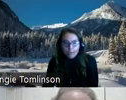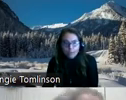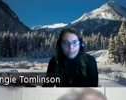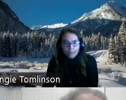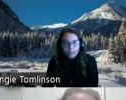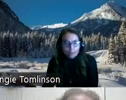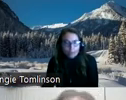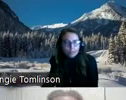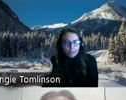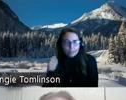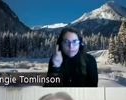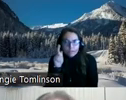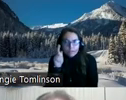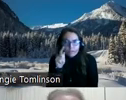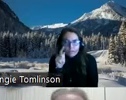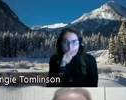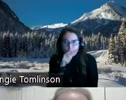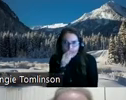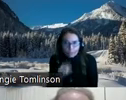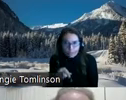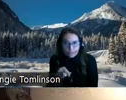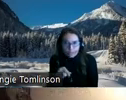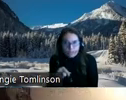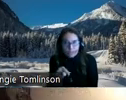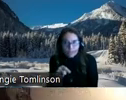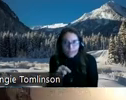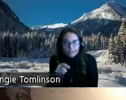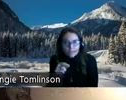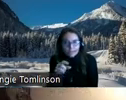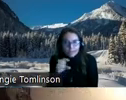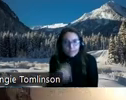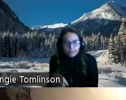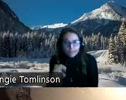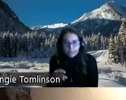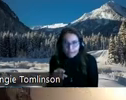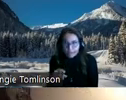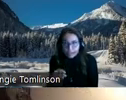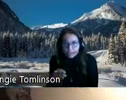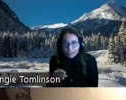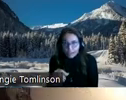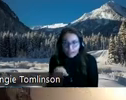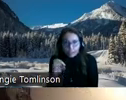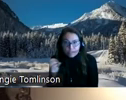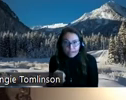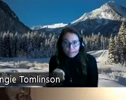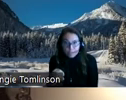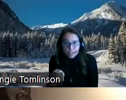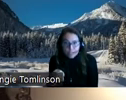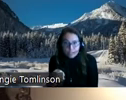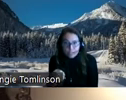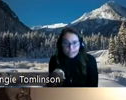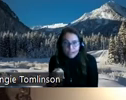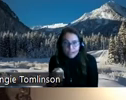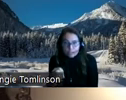Angie. So what I'm understanding is that this board is part of the city from what staff just